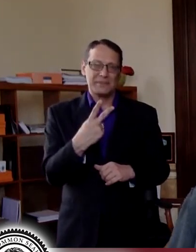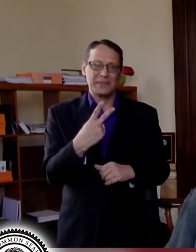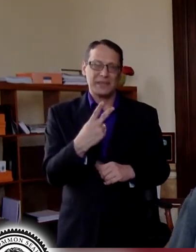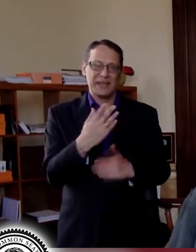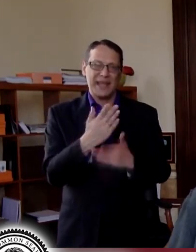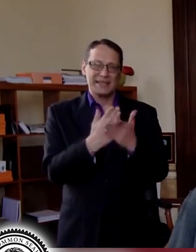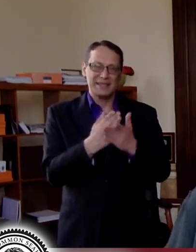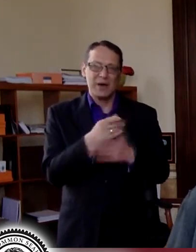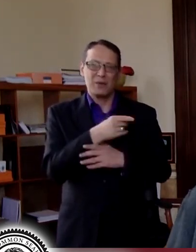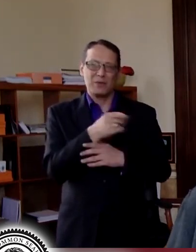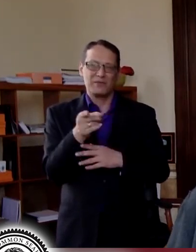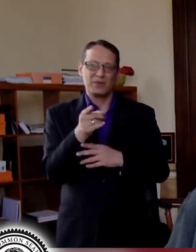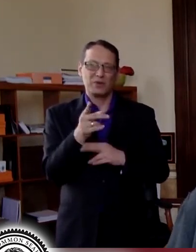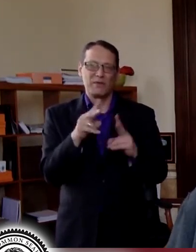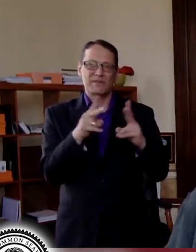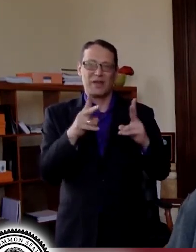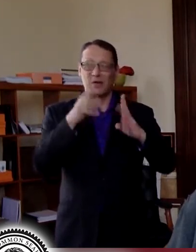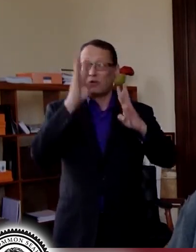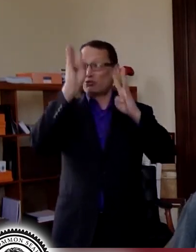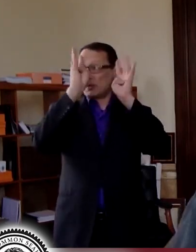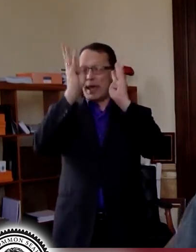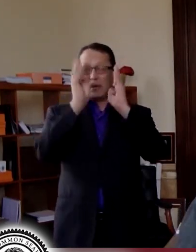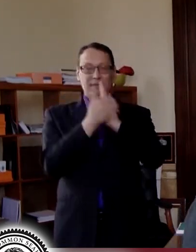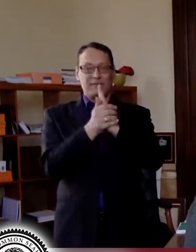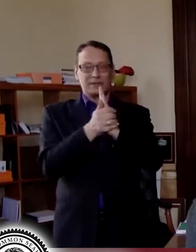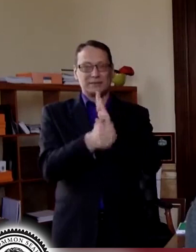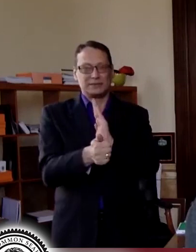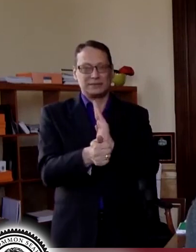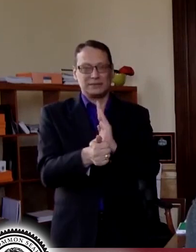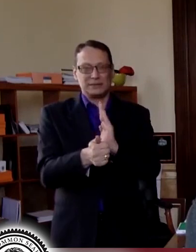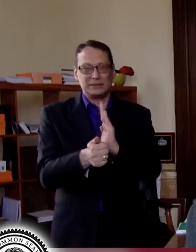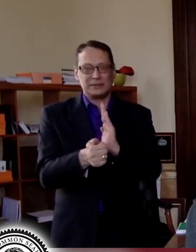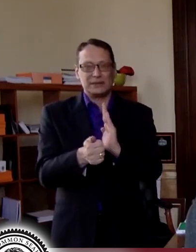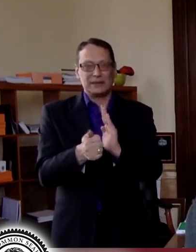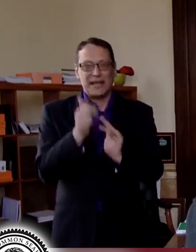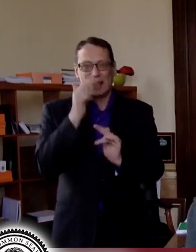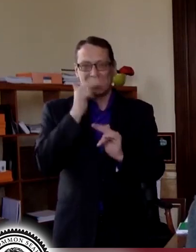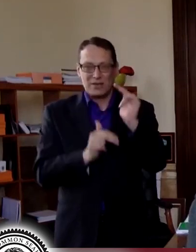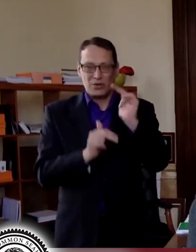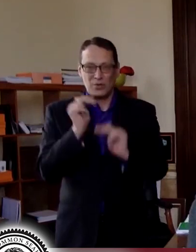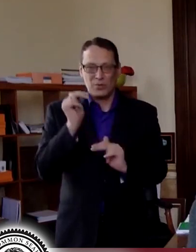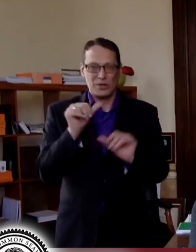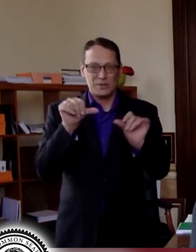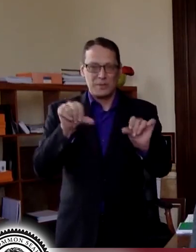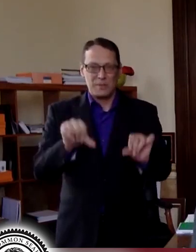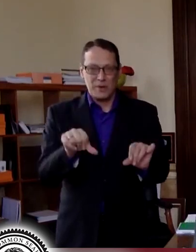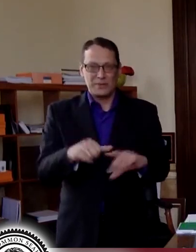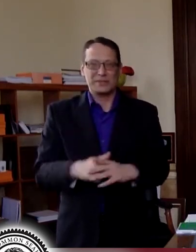some of you are very creative, talented, and have some very humorous posts.